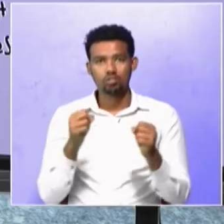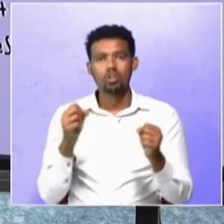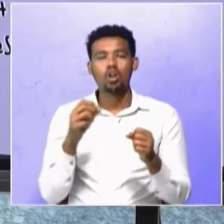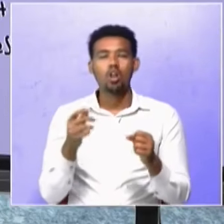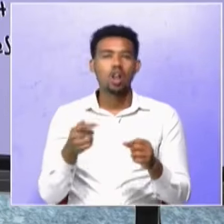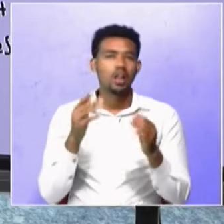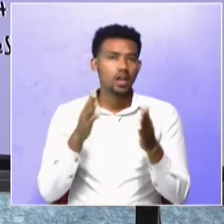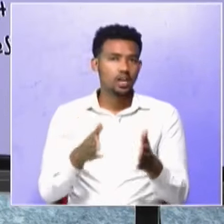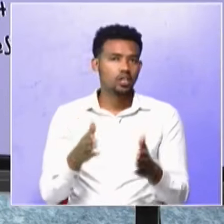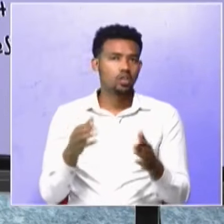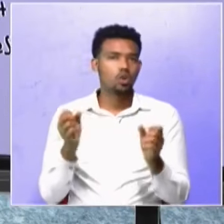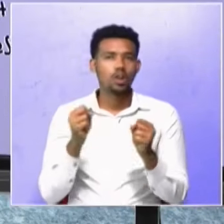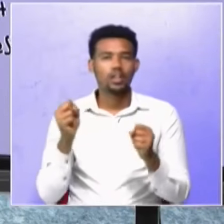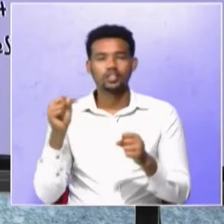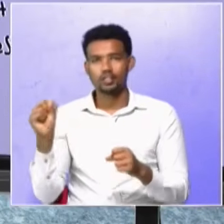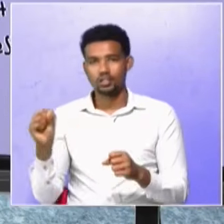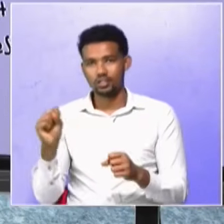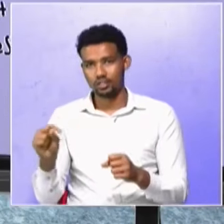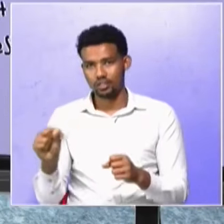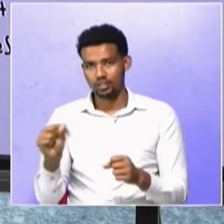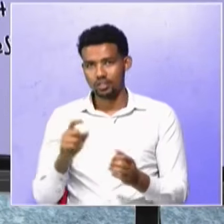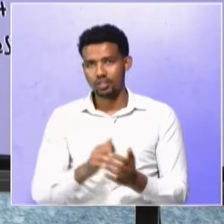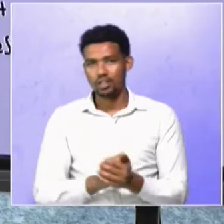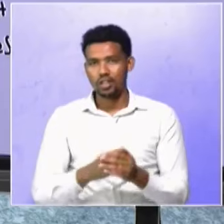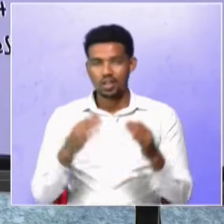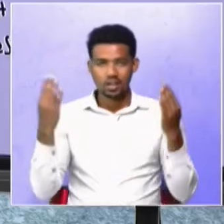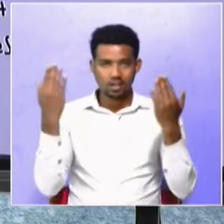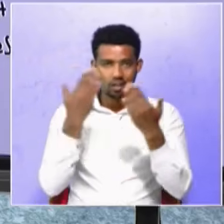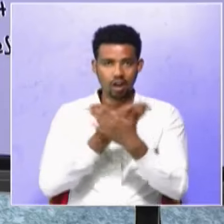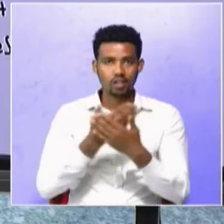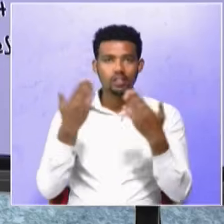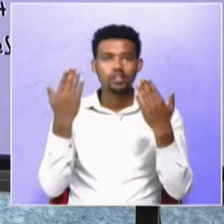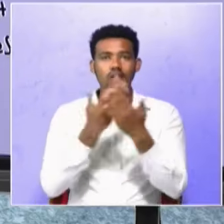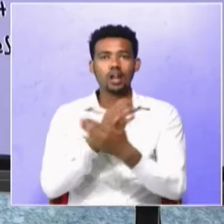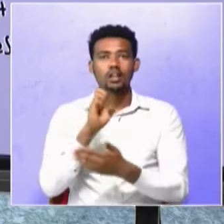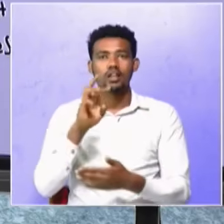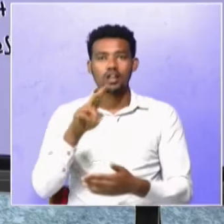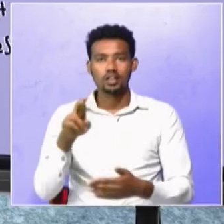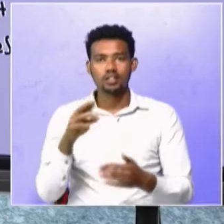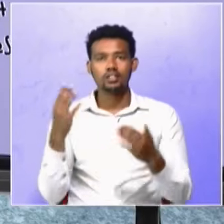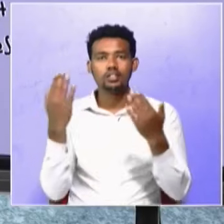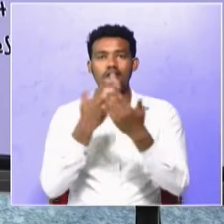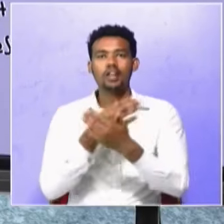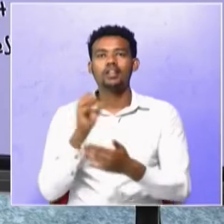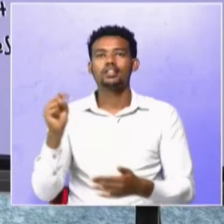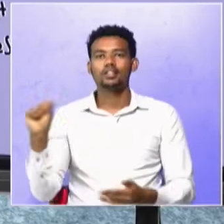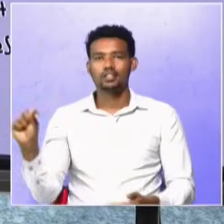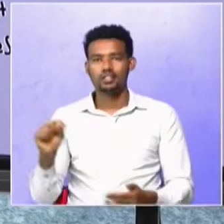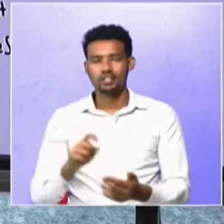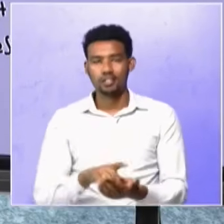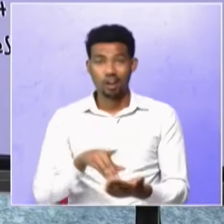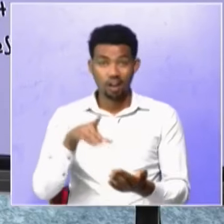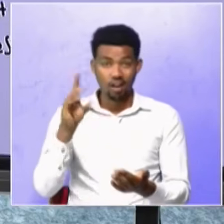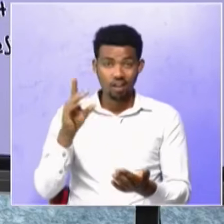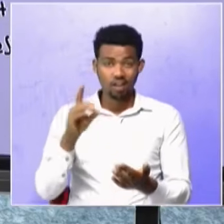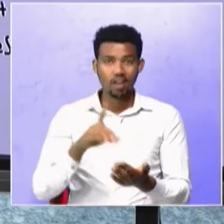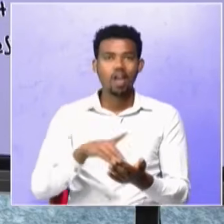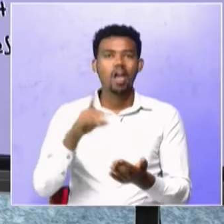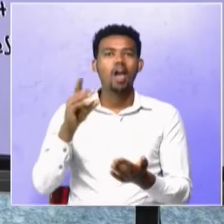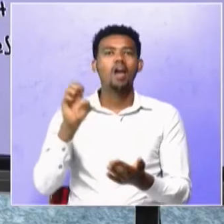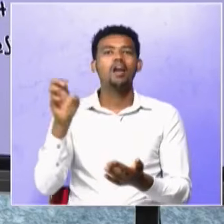coldest. Dark, darker, darkest. High, higher,